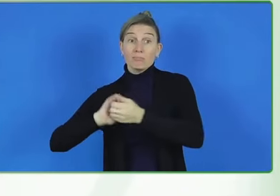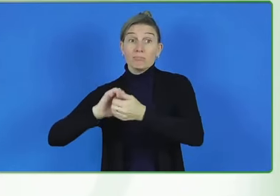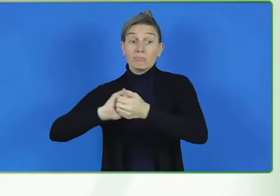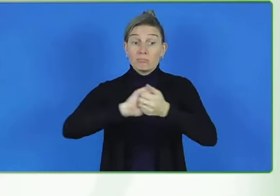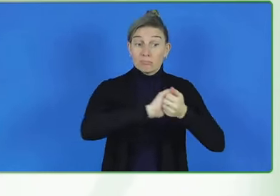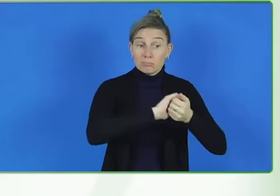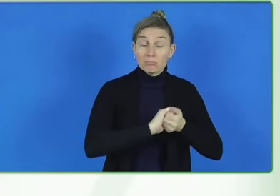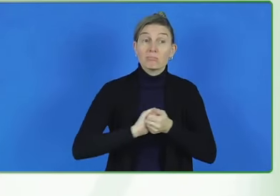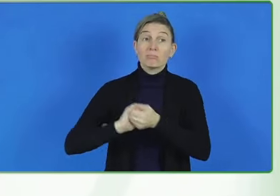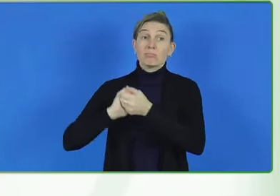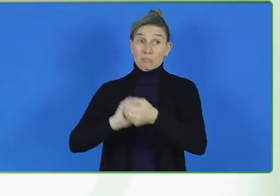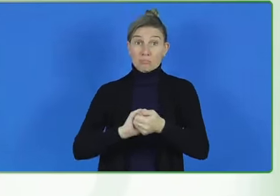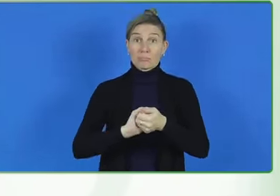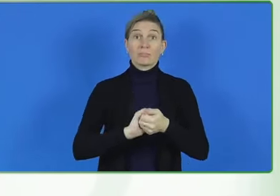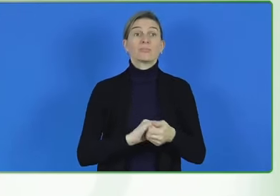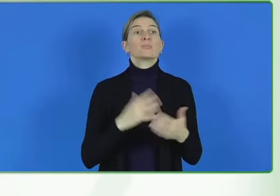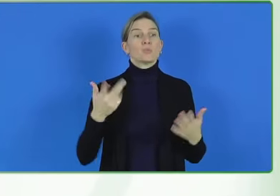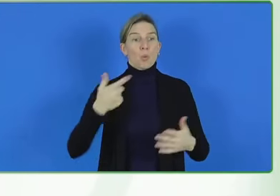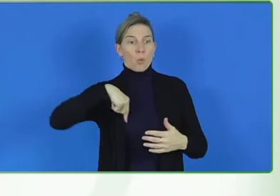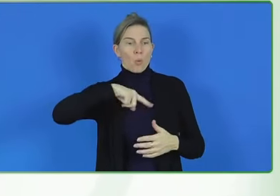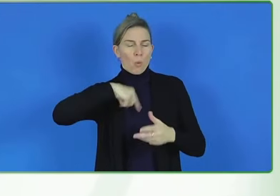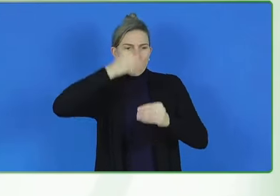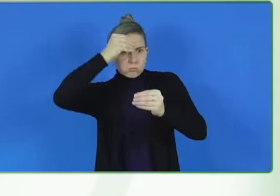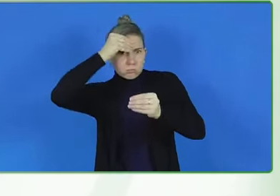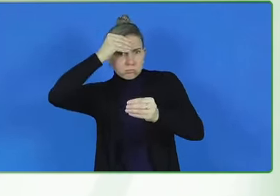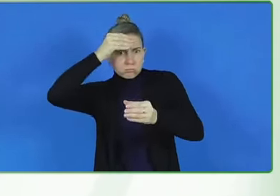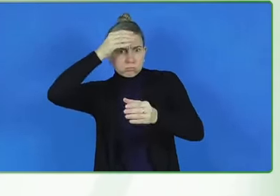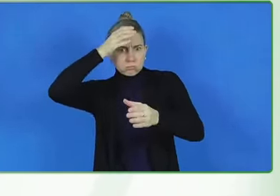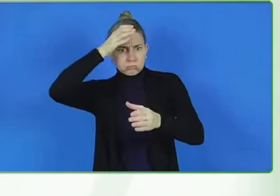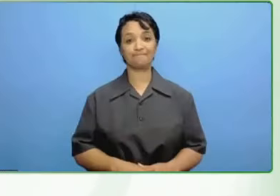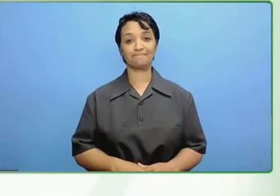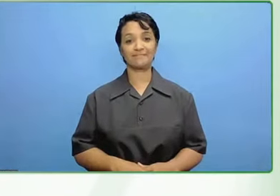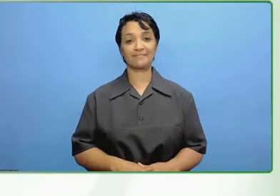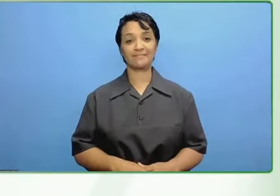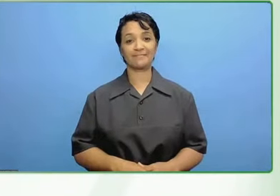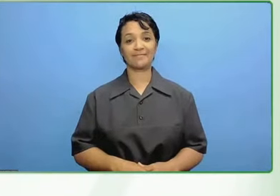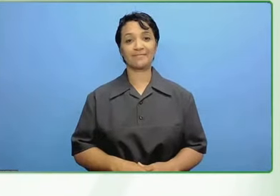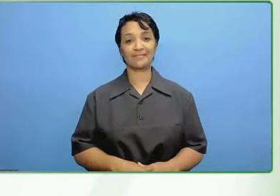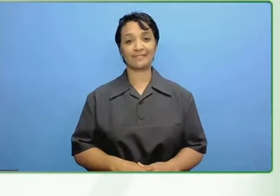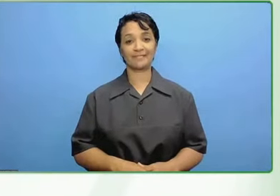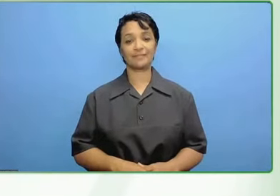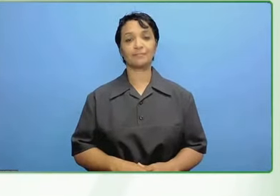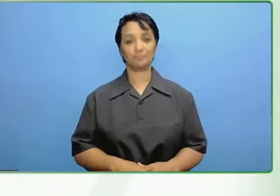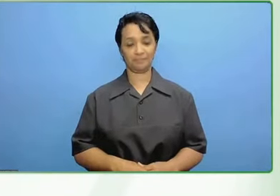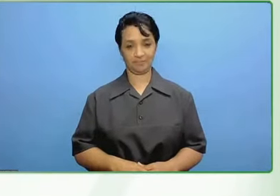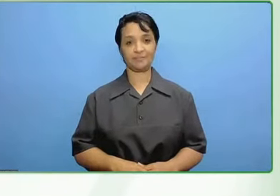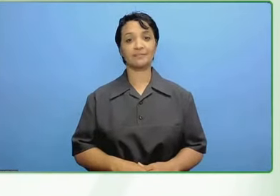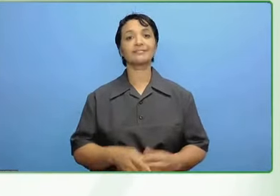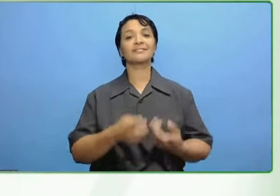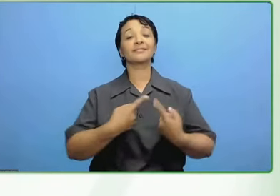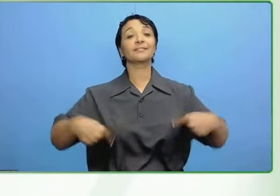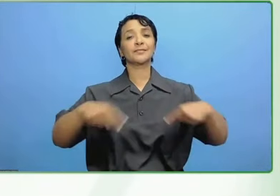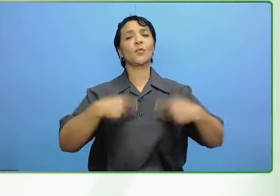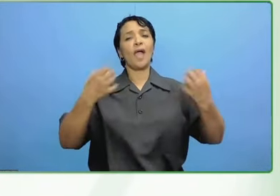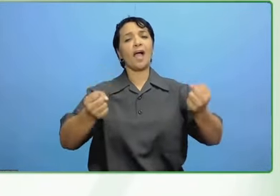international borders. The amending legislation also sets ambitious targets for